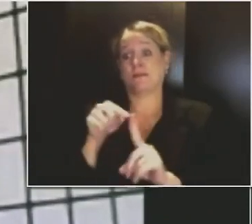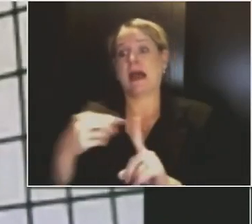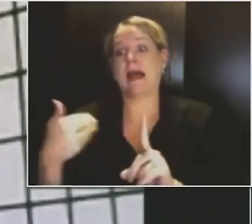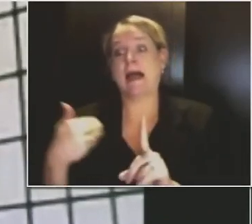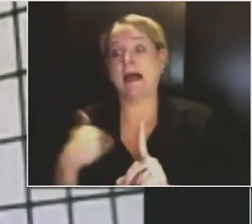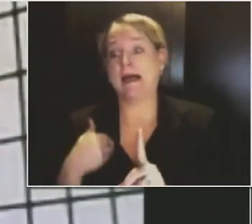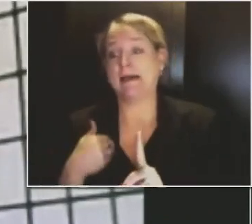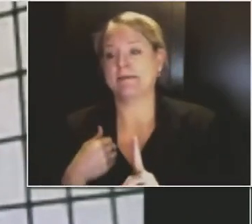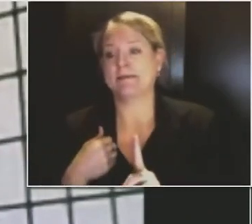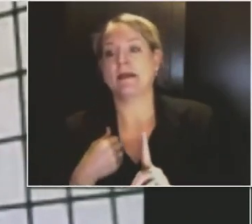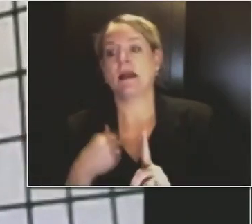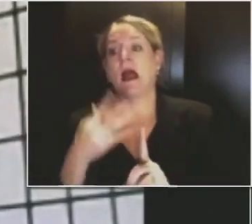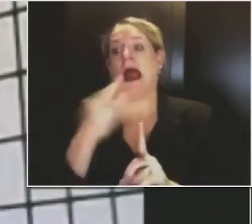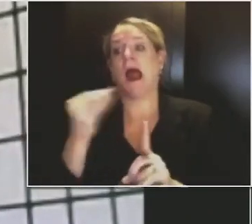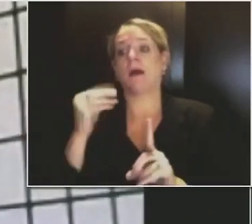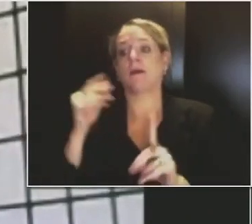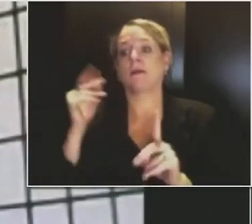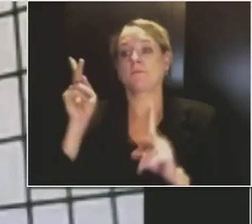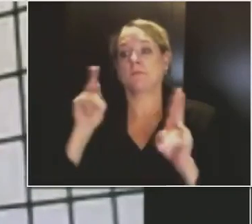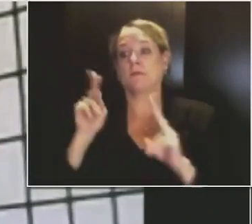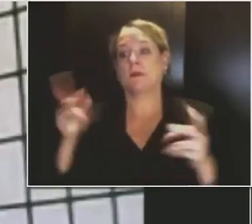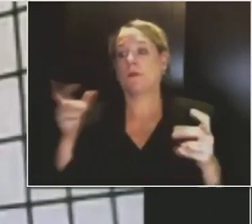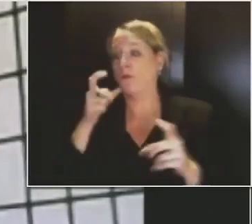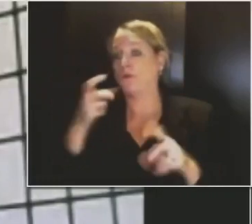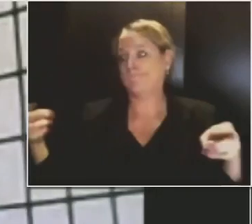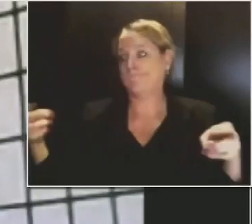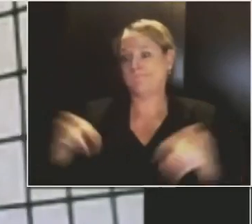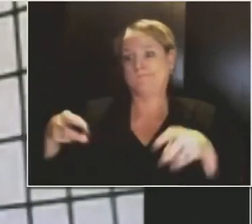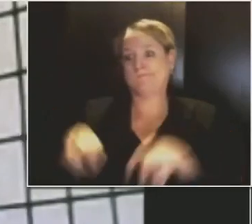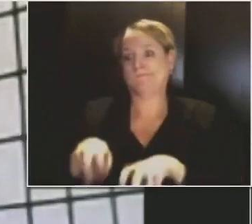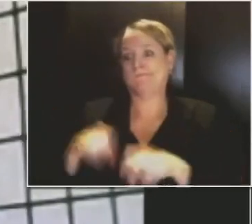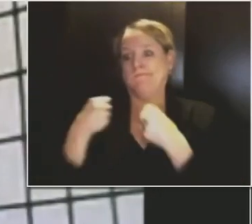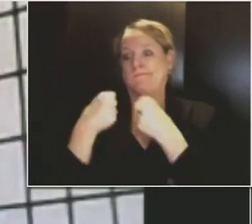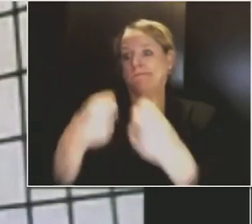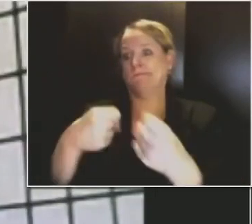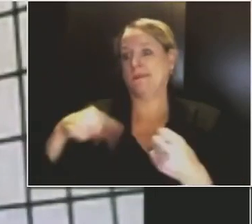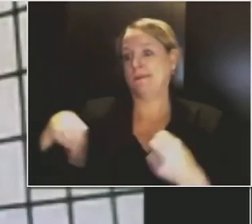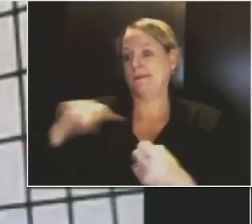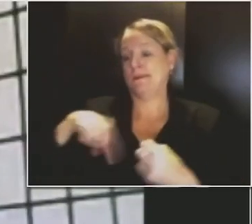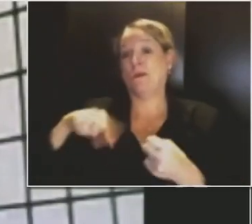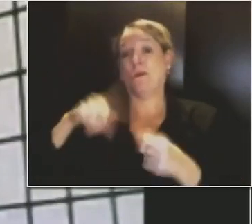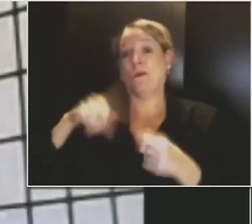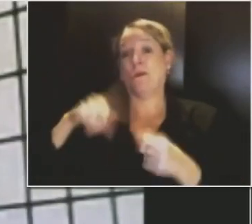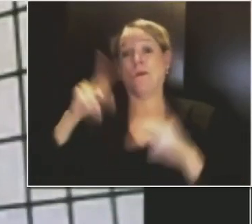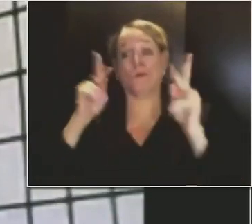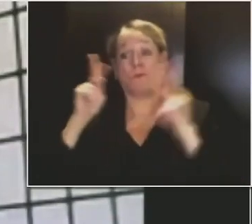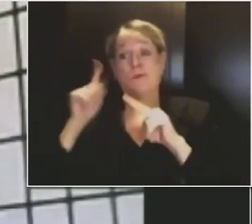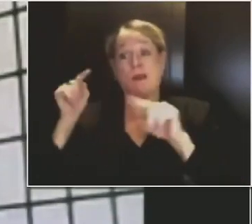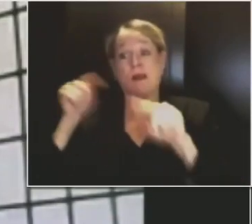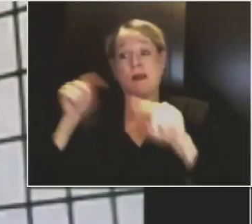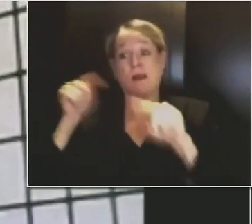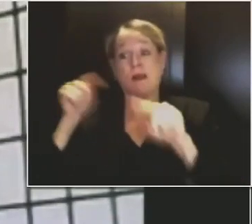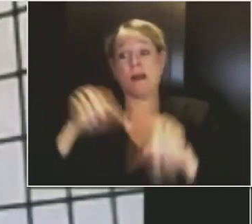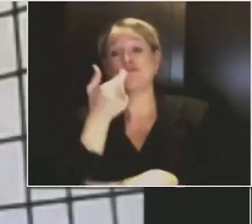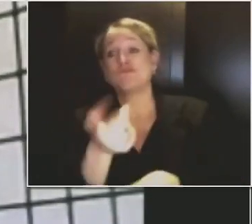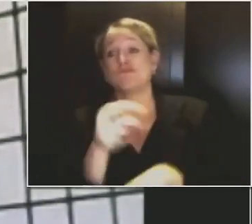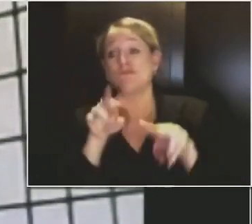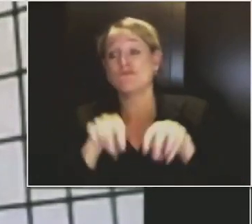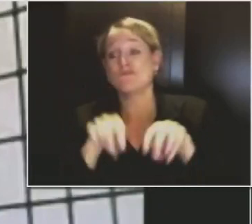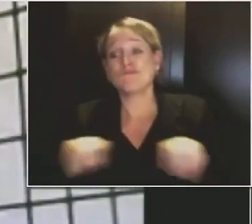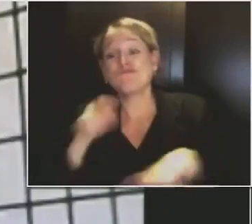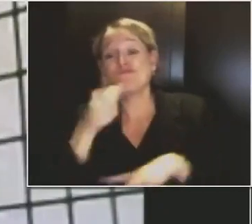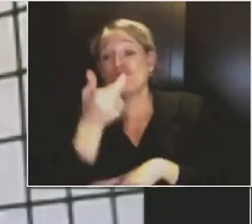something that we advise at this time, but we understand that people do continue to do it, and it